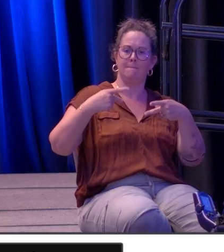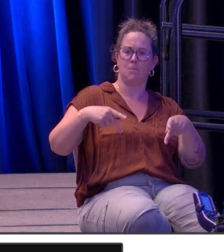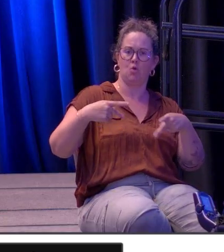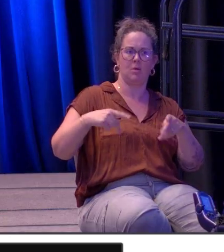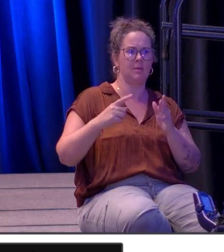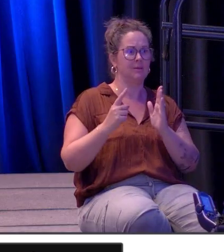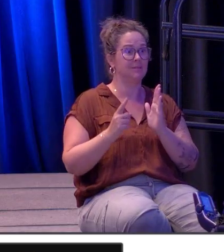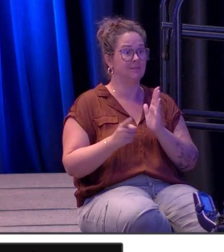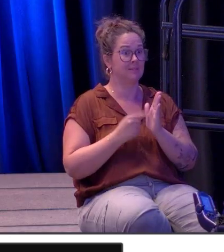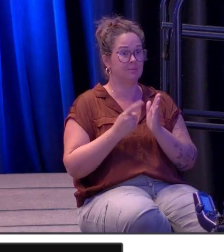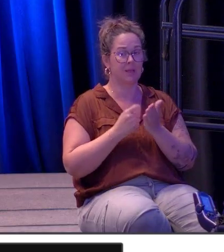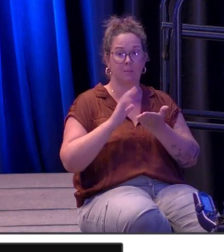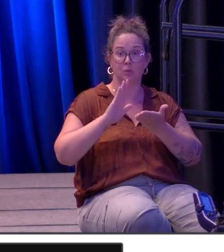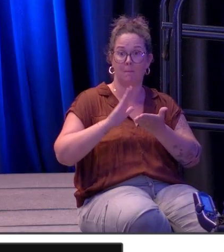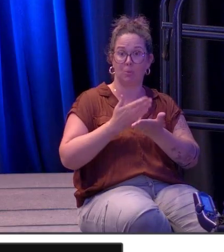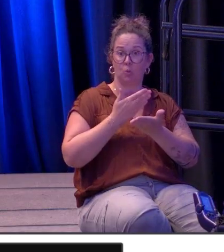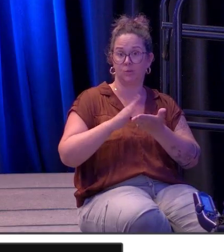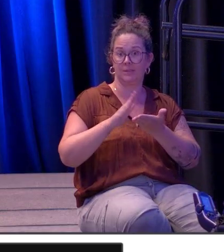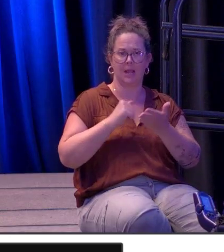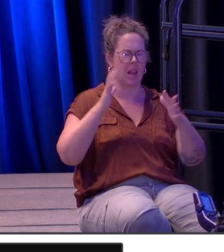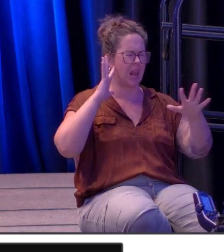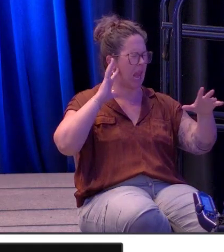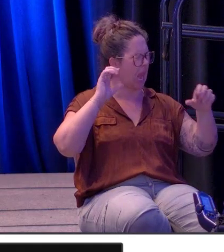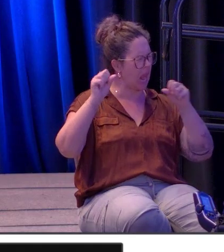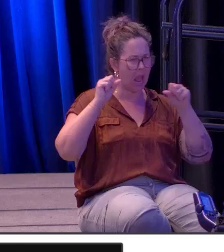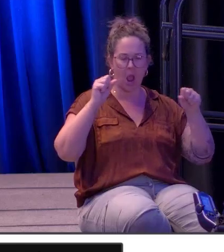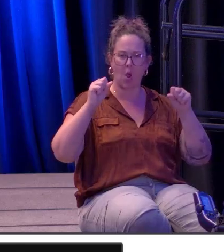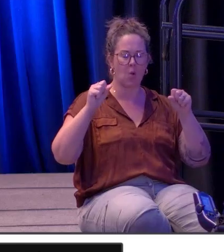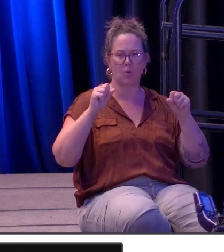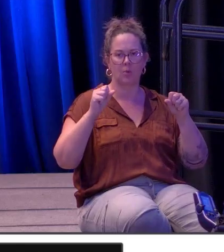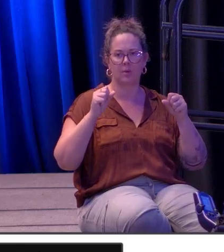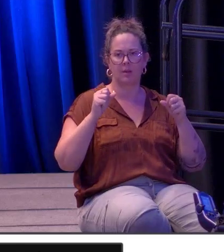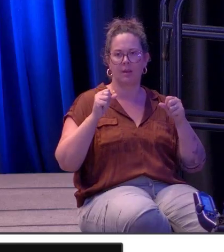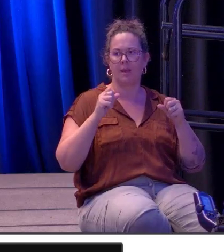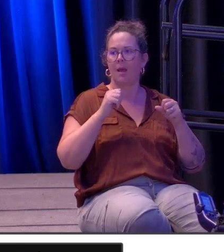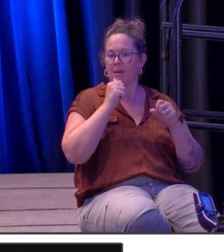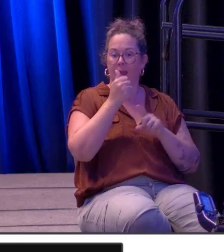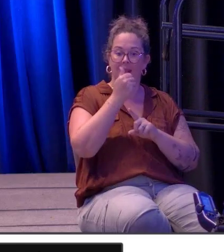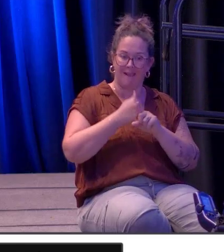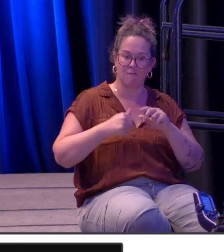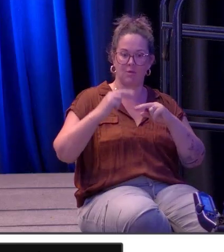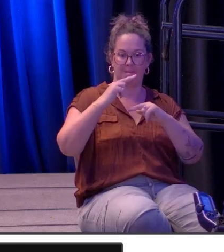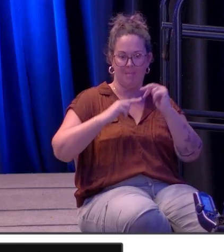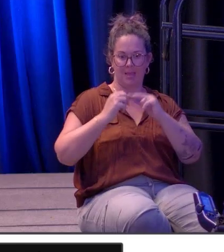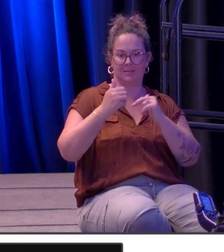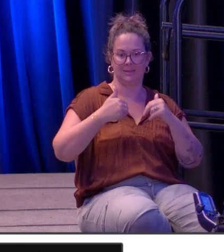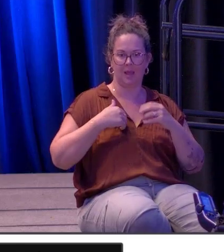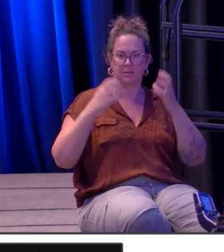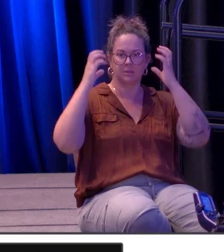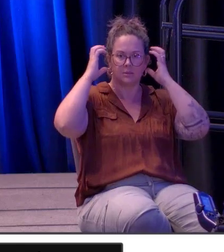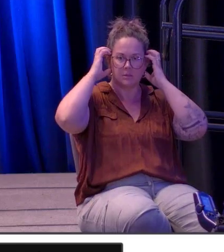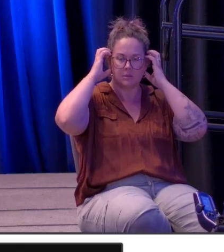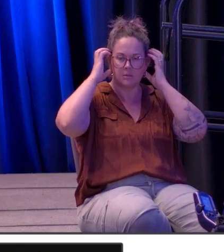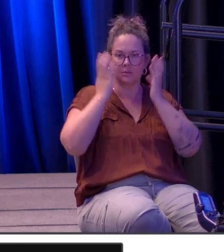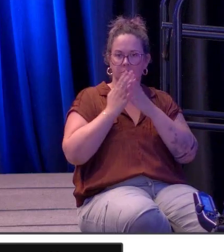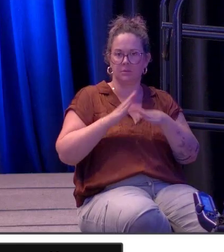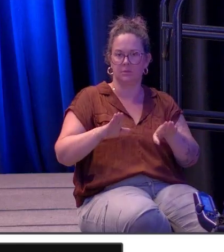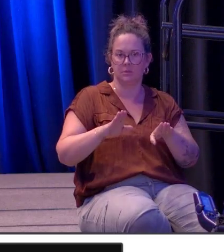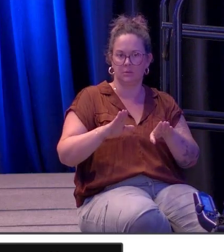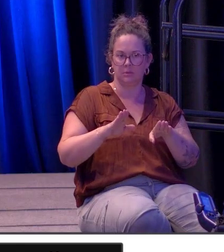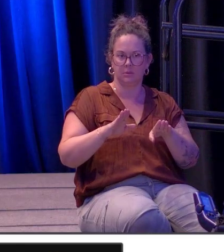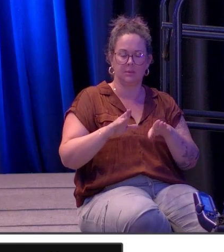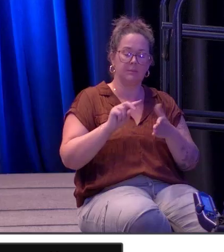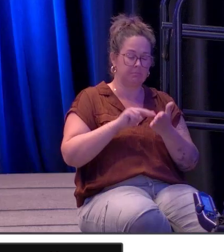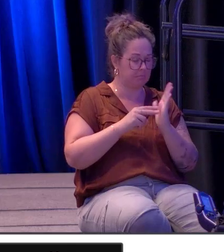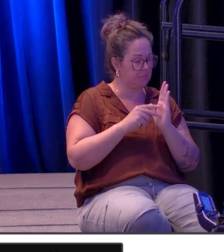really, really loud, and not every place has, you know, noise canceling headphones or things like that. So whenever, you know, planning